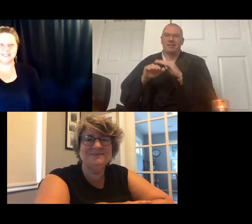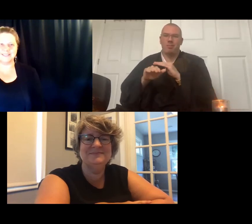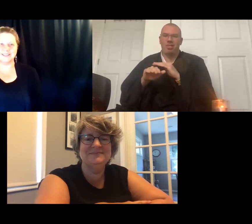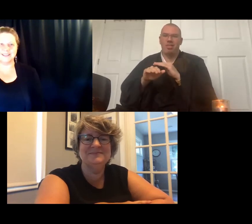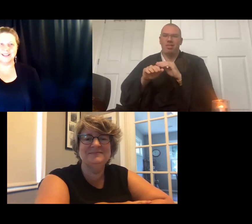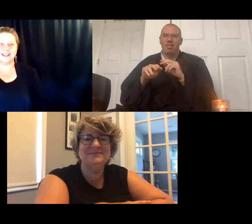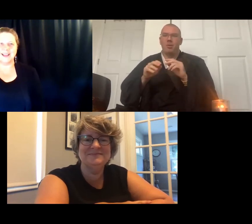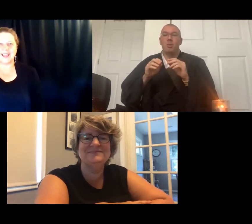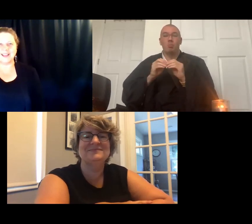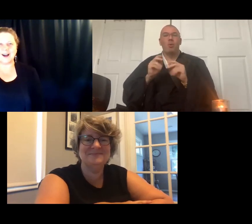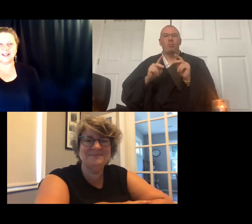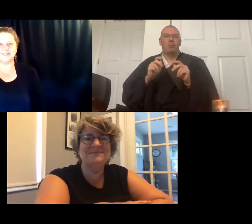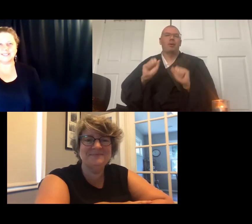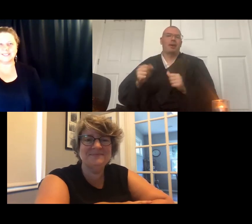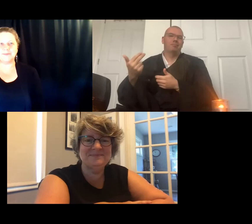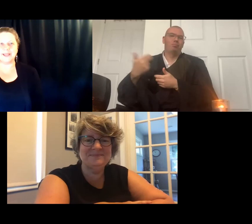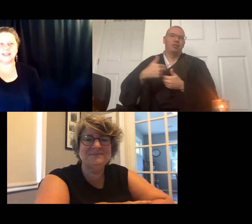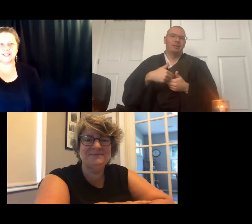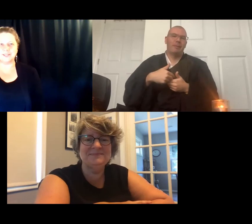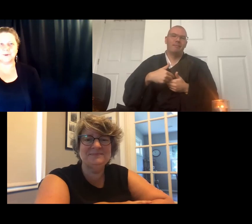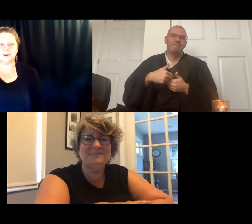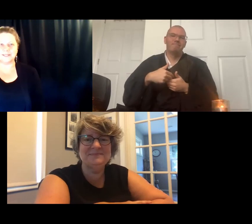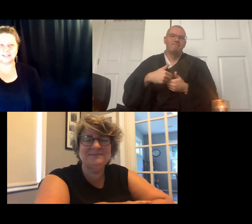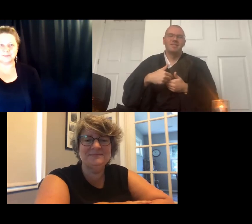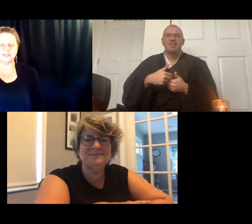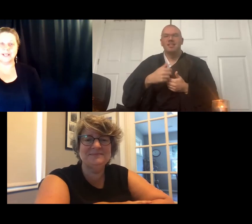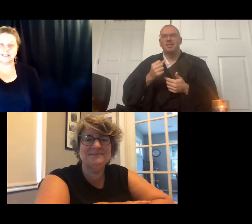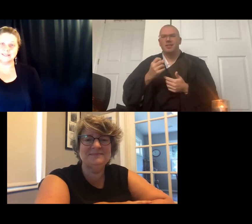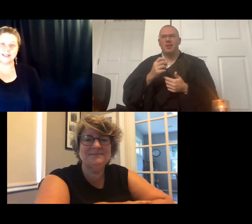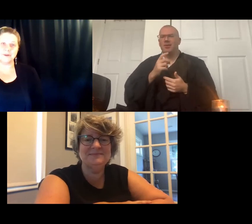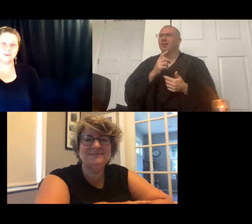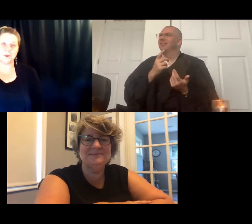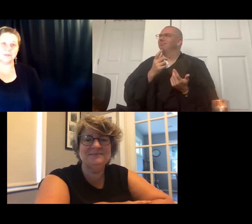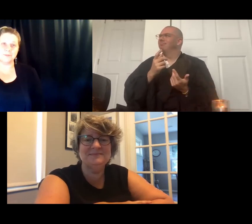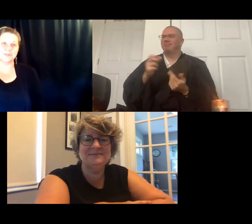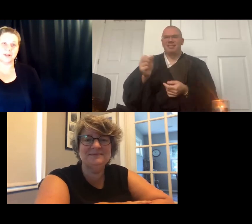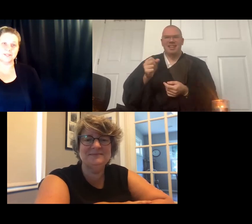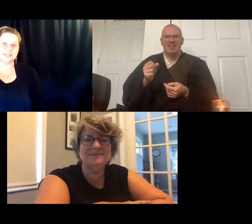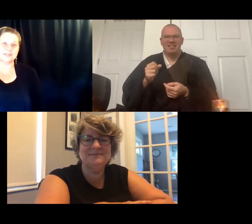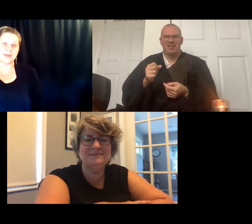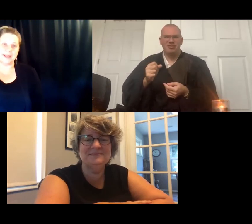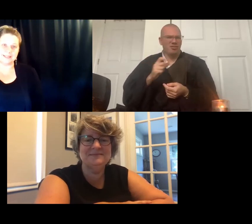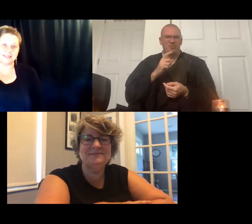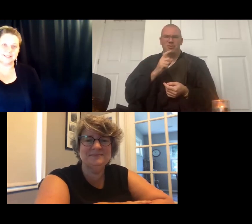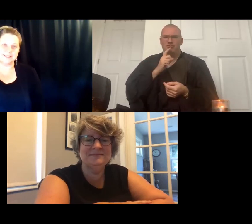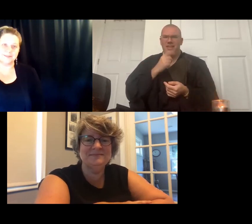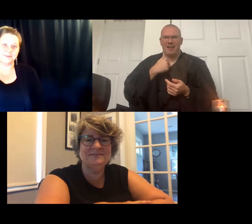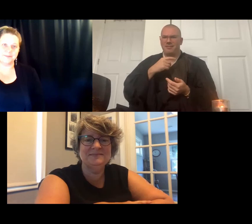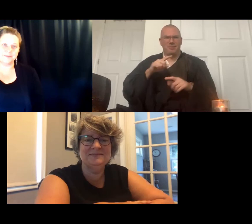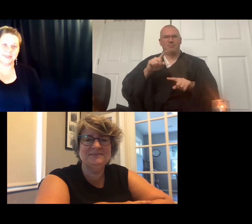internet. And all of this is making things more accessible, and it's allowing more people to participate.